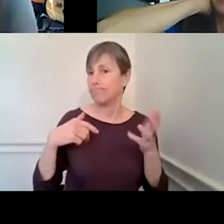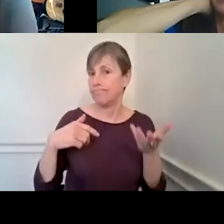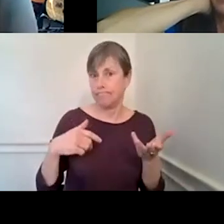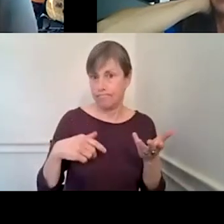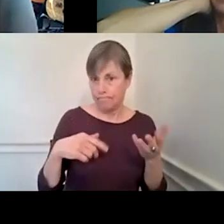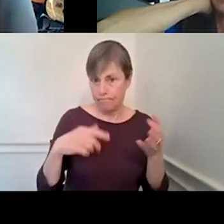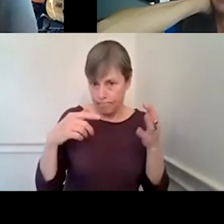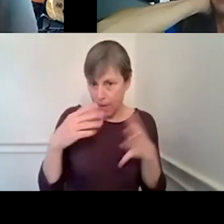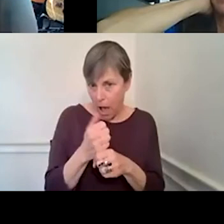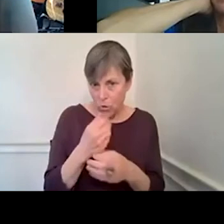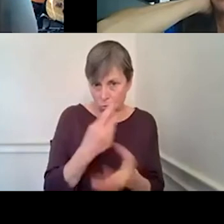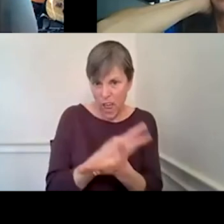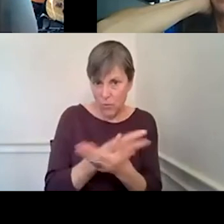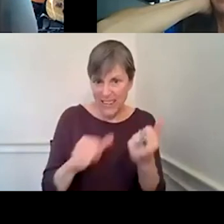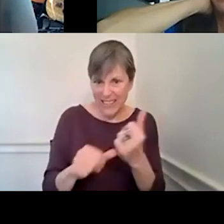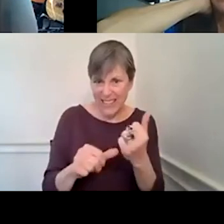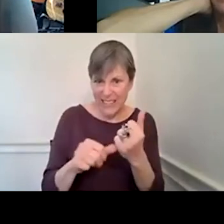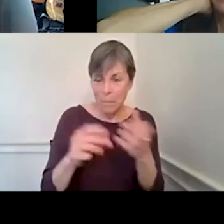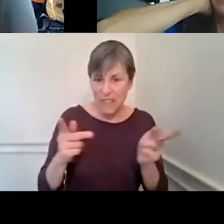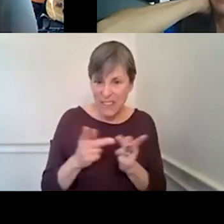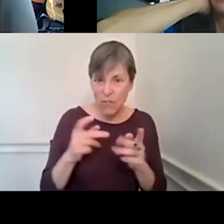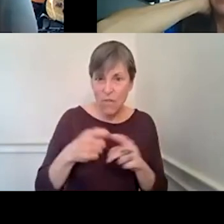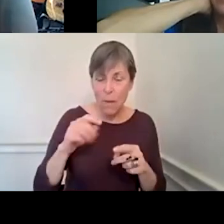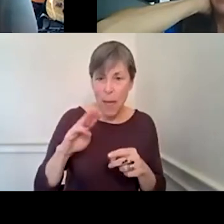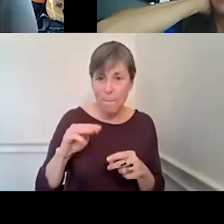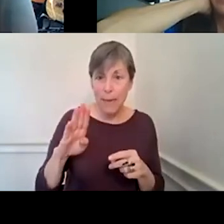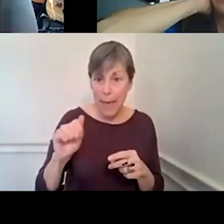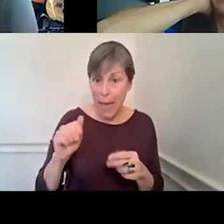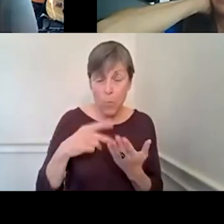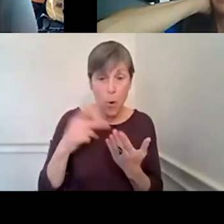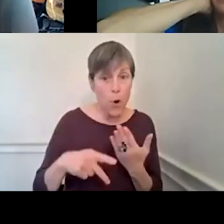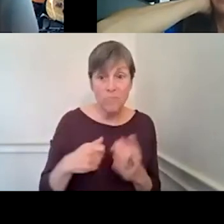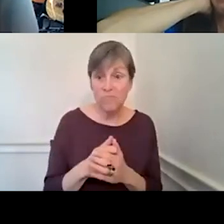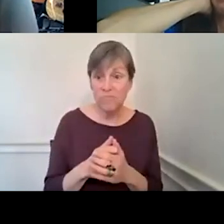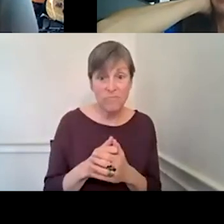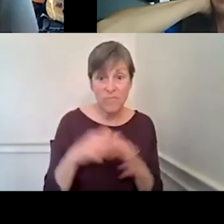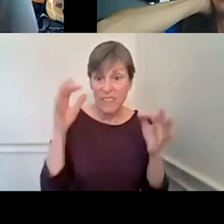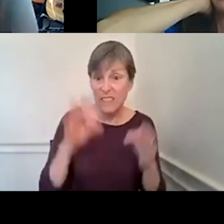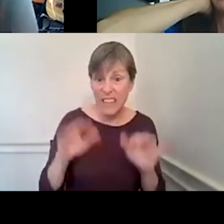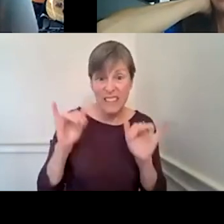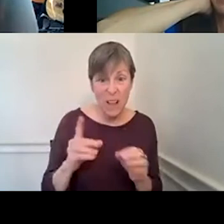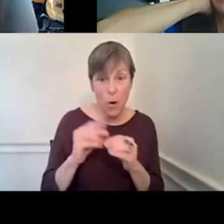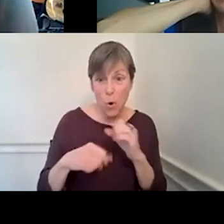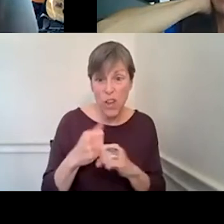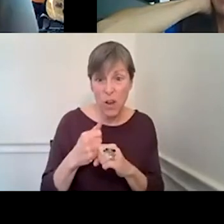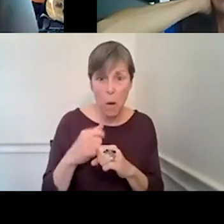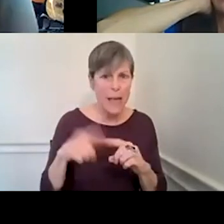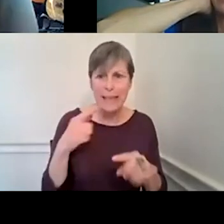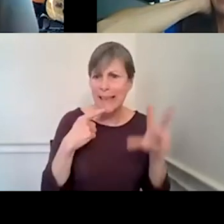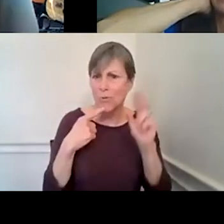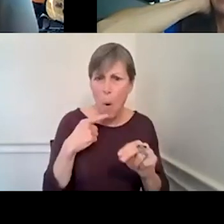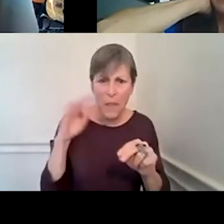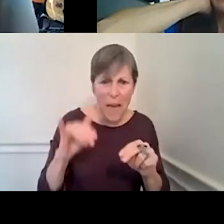received a graduate assistantship from the MBA program. It was just something, no way to pass up because